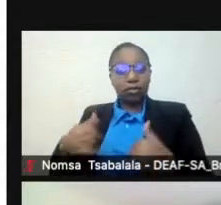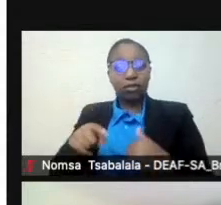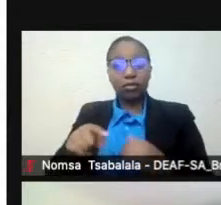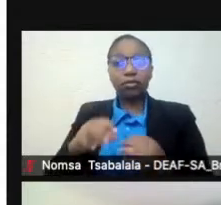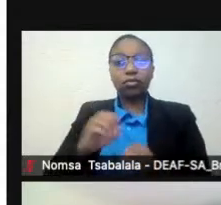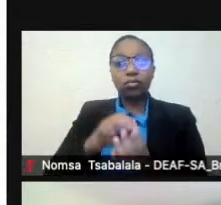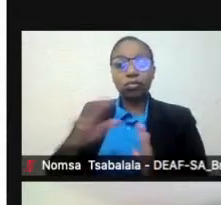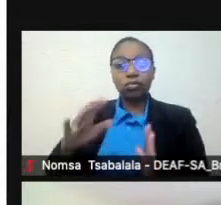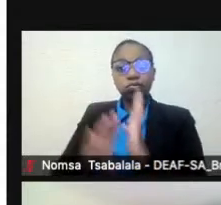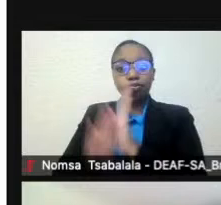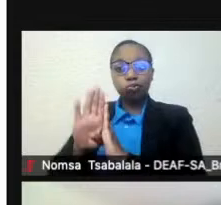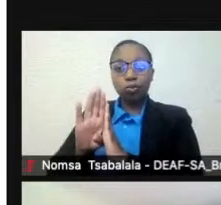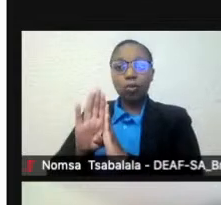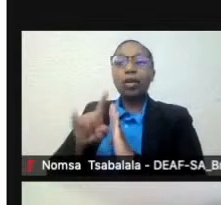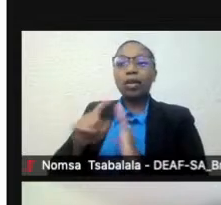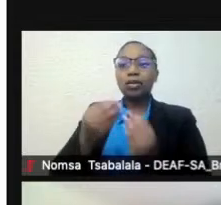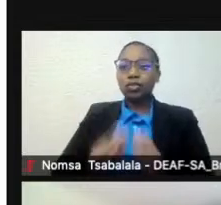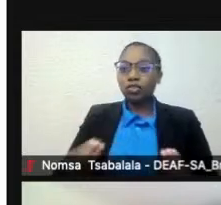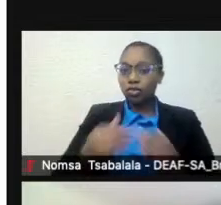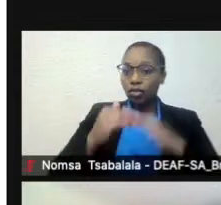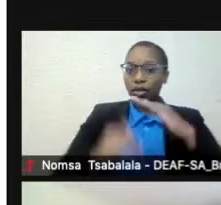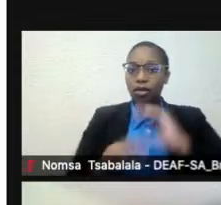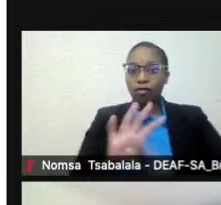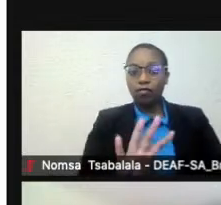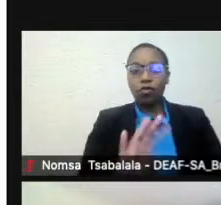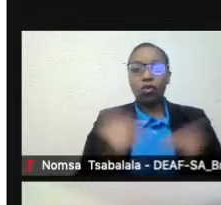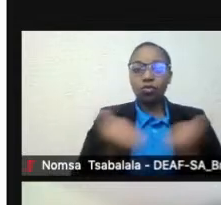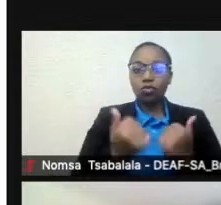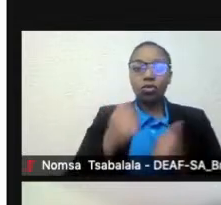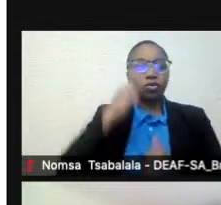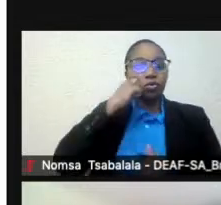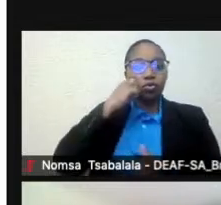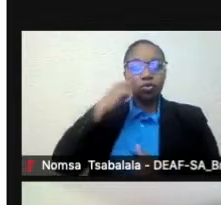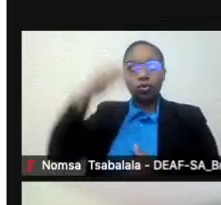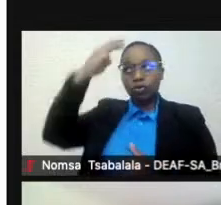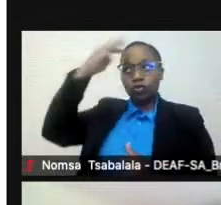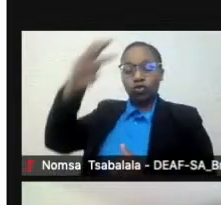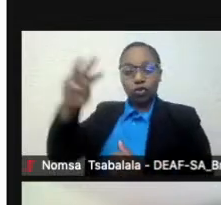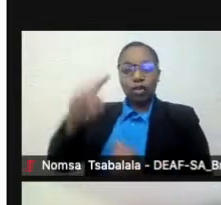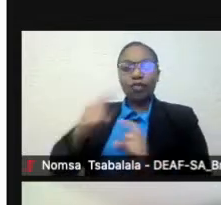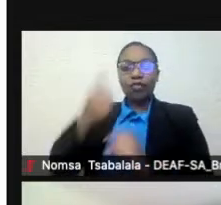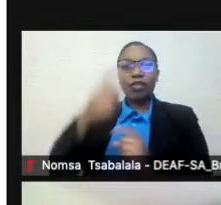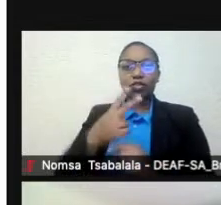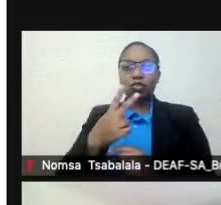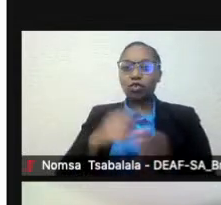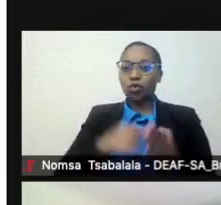in children under 4 already in Tshwane in the first 2 weeks of the fourth wave.